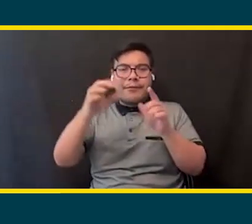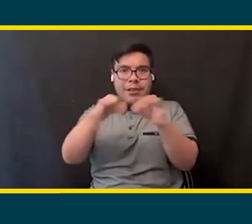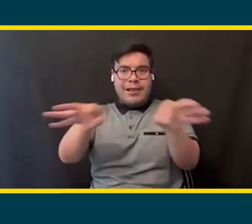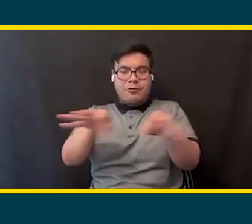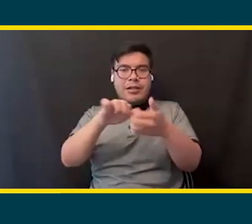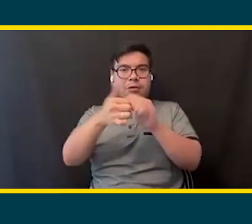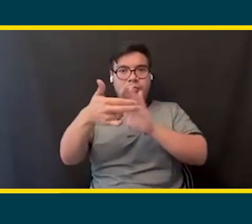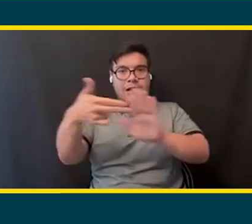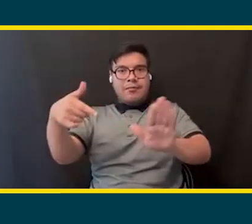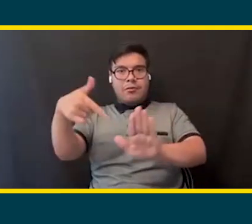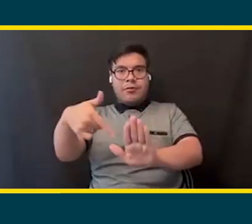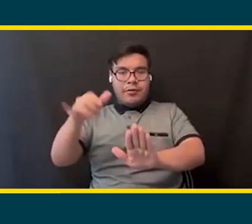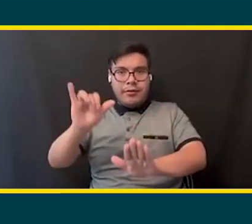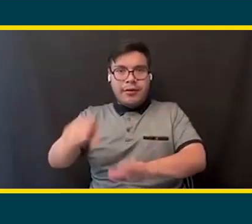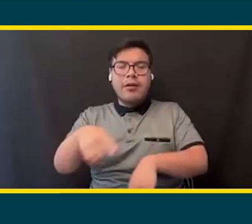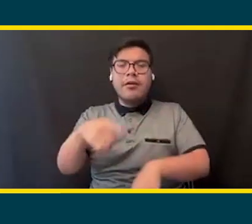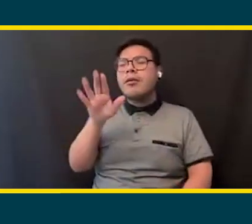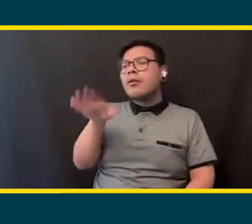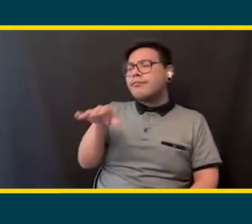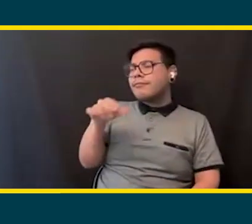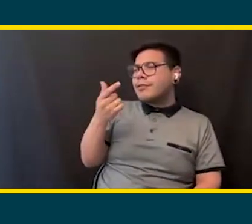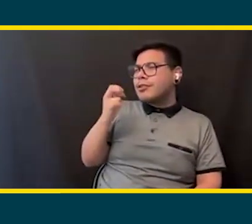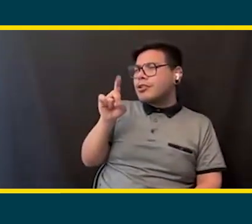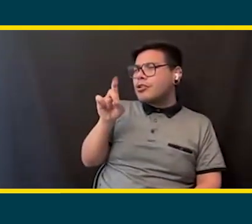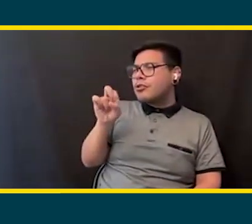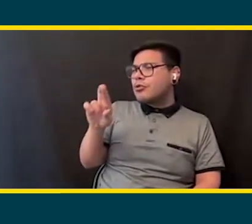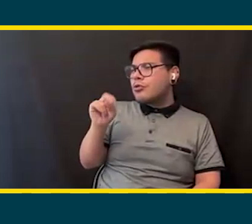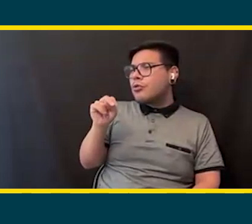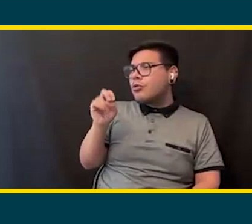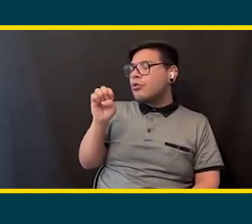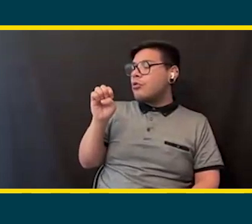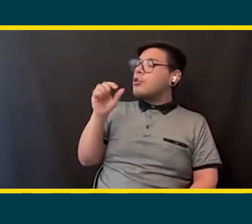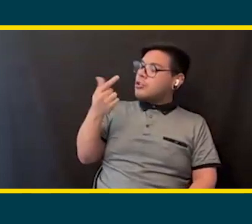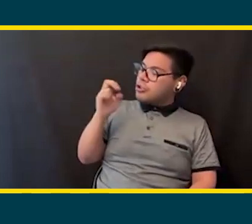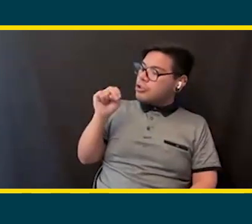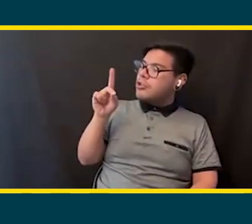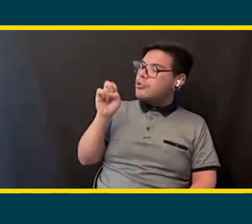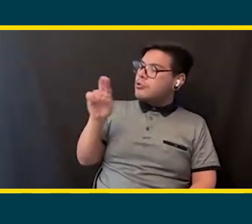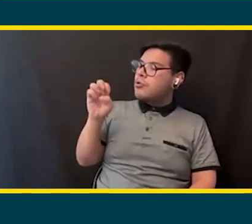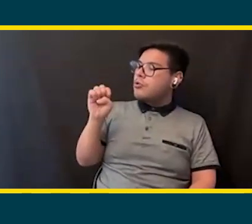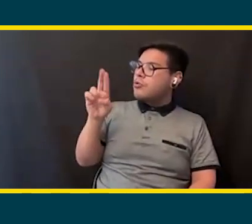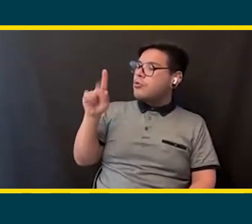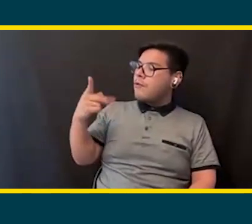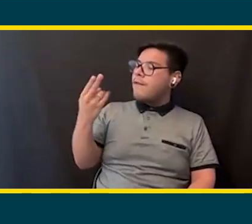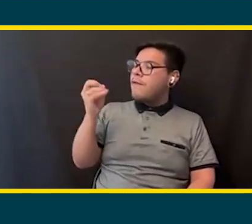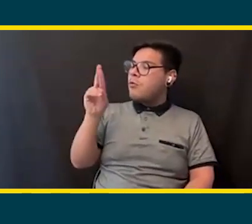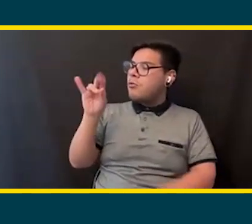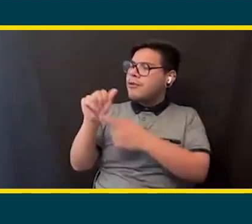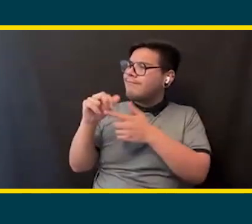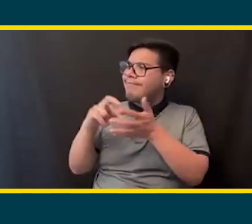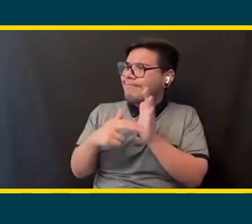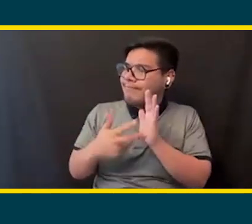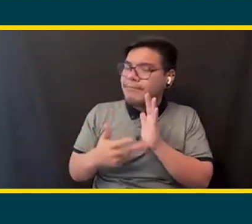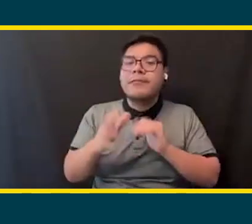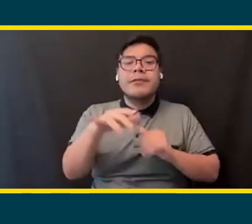is Lindsay. Riley, what's gender euphoria? This is Riley. I was just going to go off of what Kate said, because I feel like I